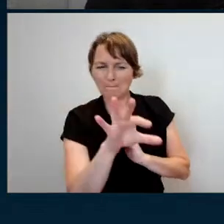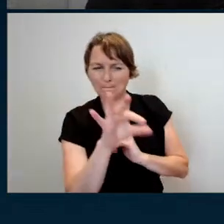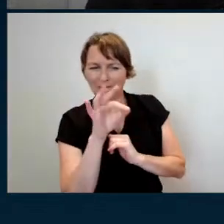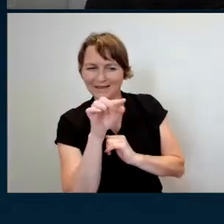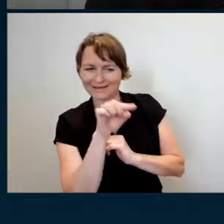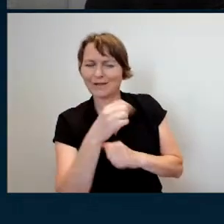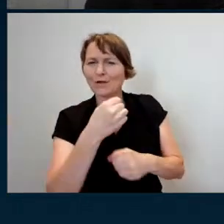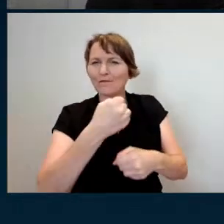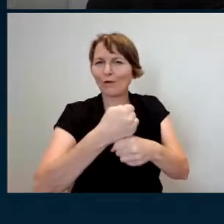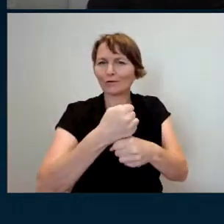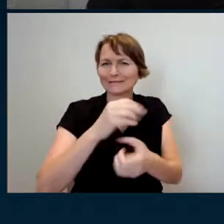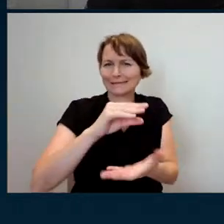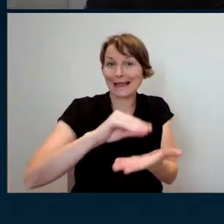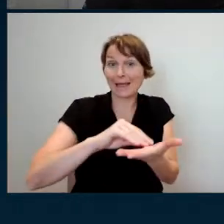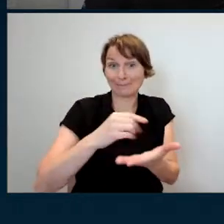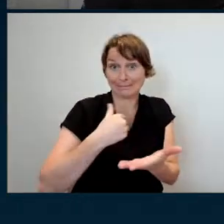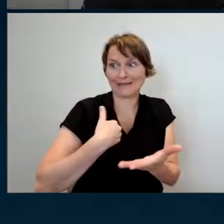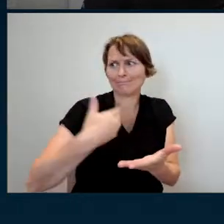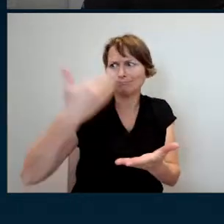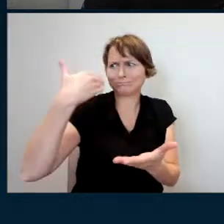little bit more complicated.